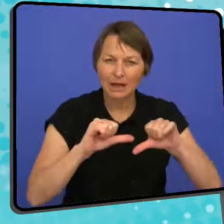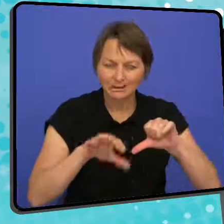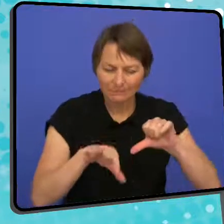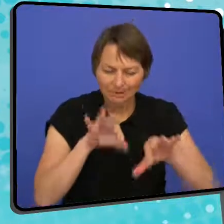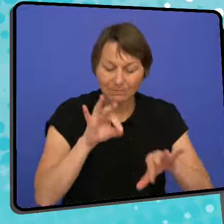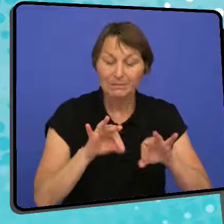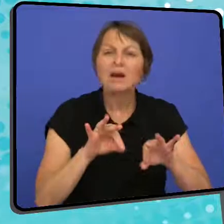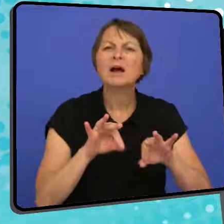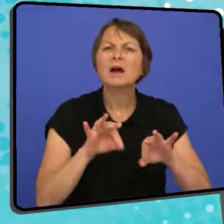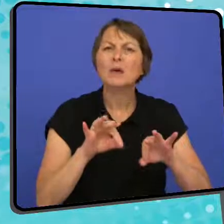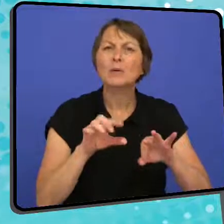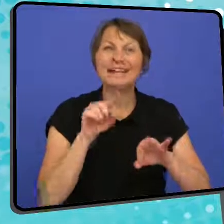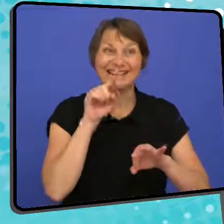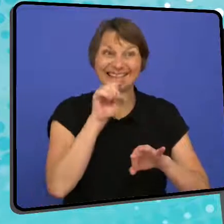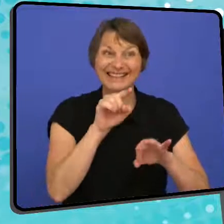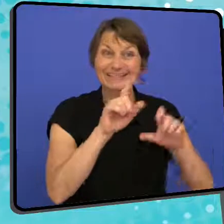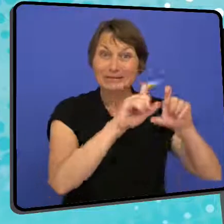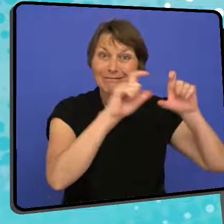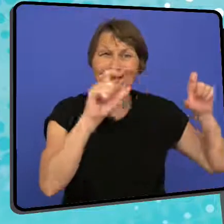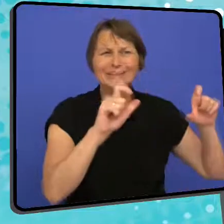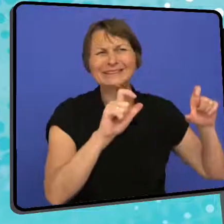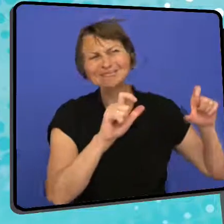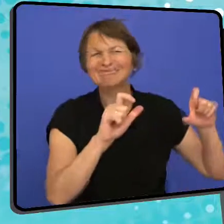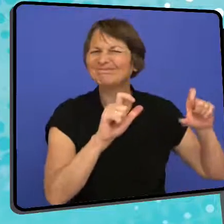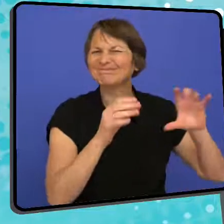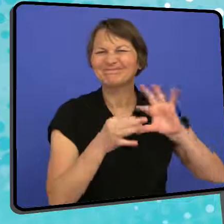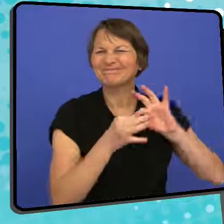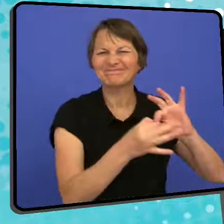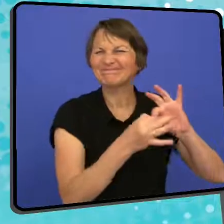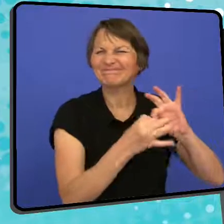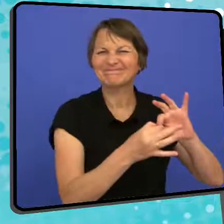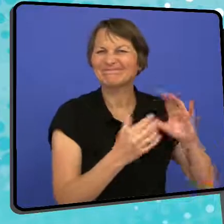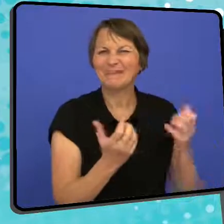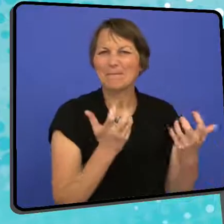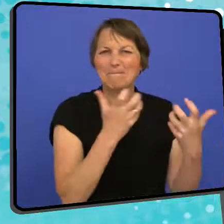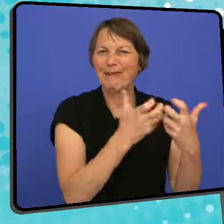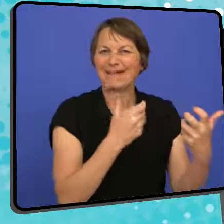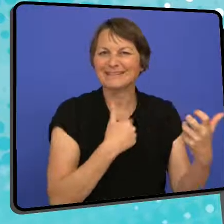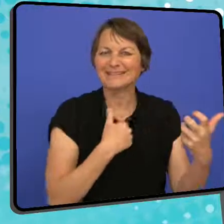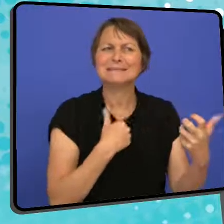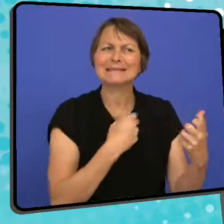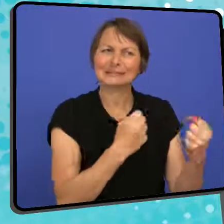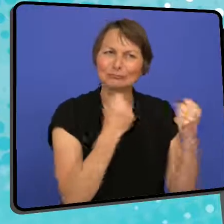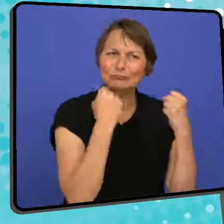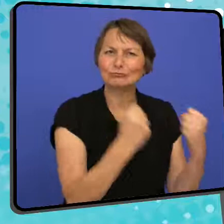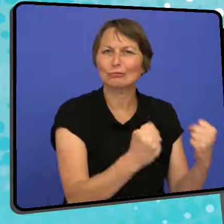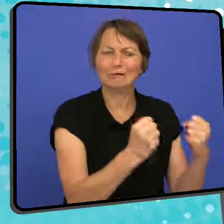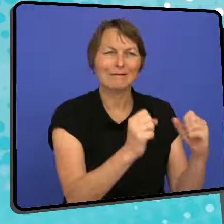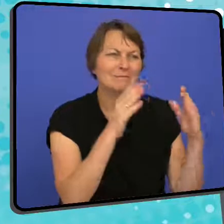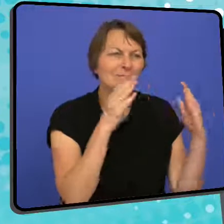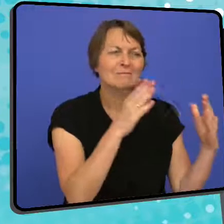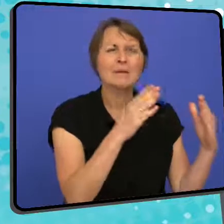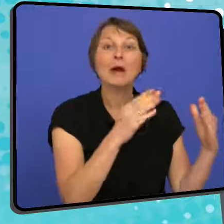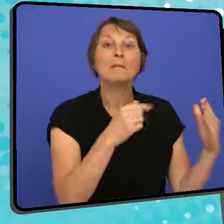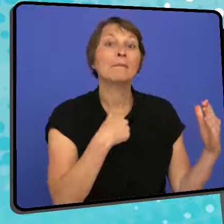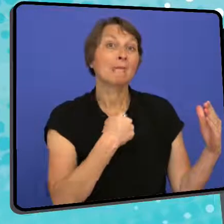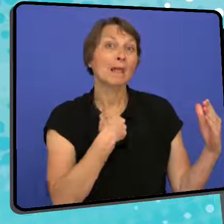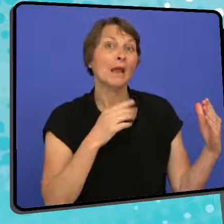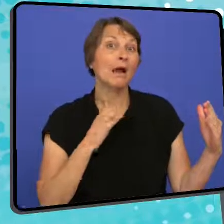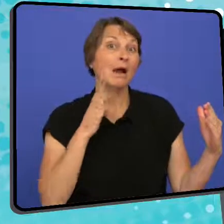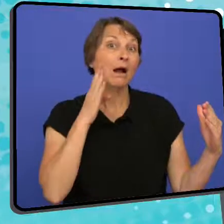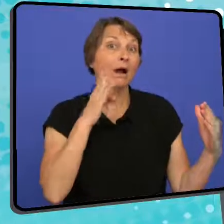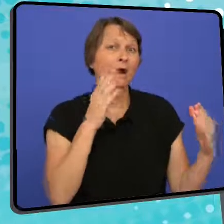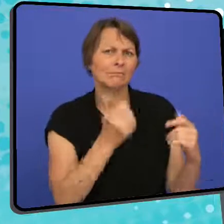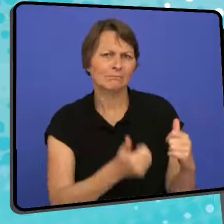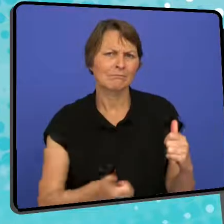hard. It's getting better, but in the past, they're very oriented towards becoming a manager or becoming an auditor